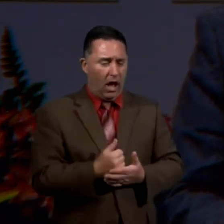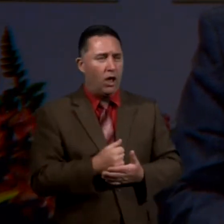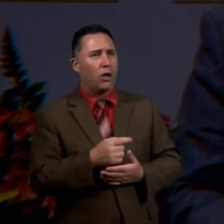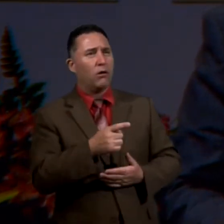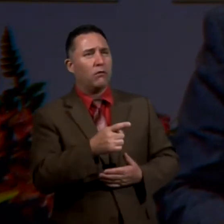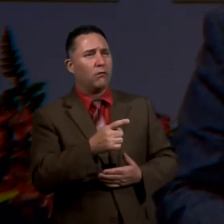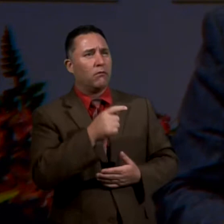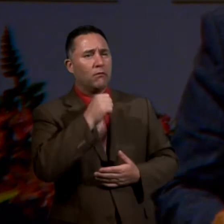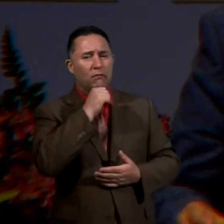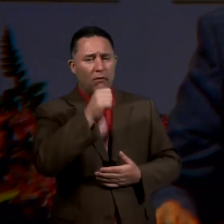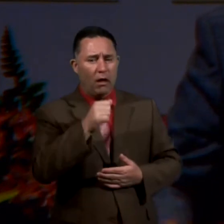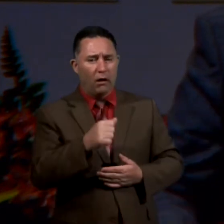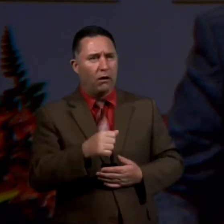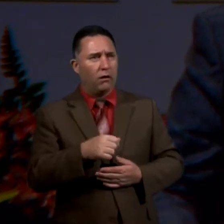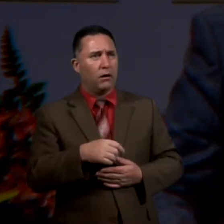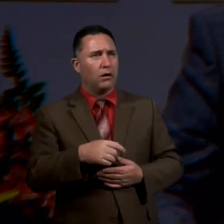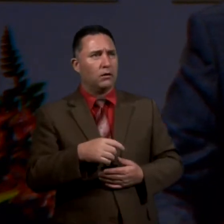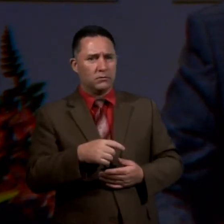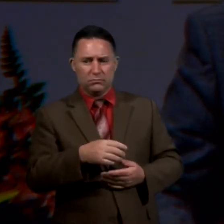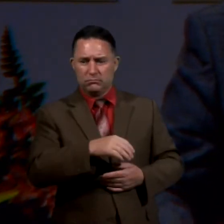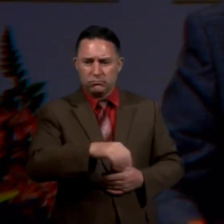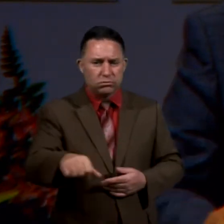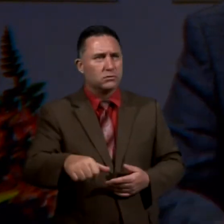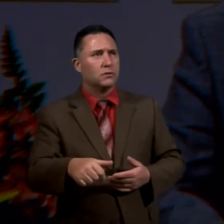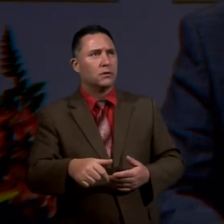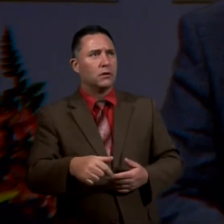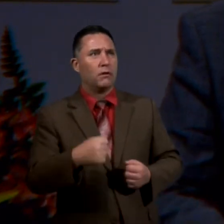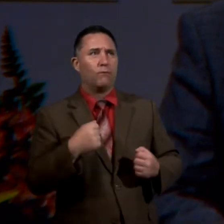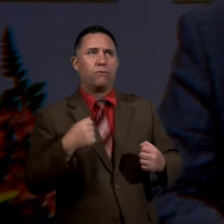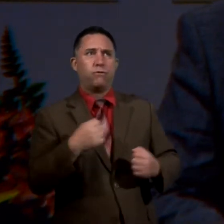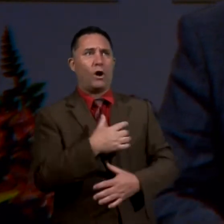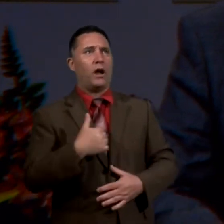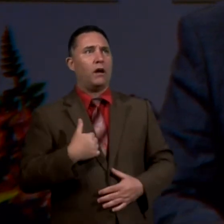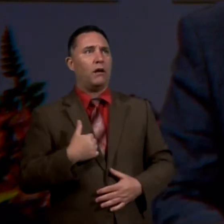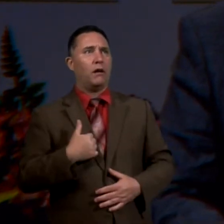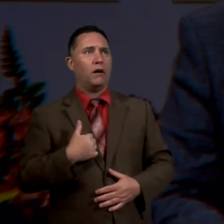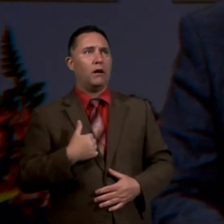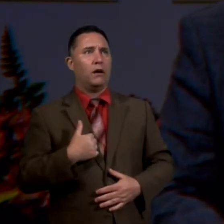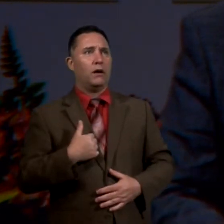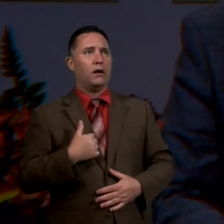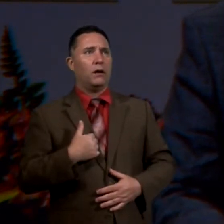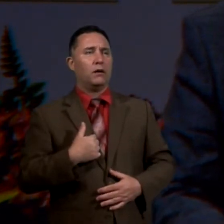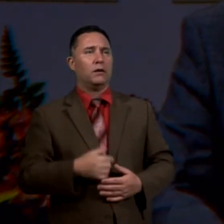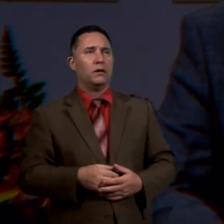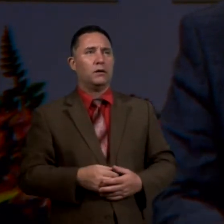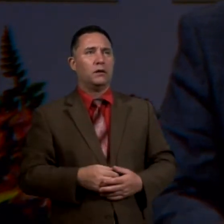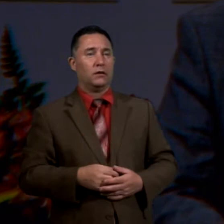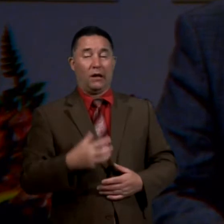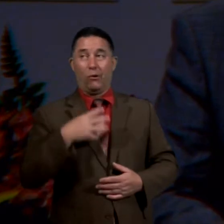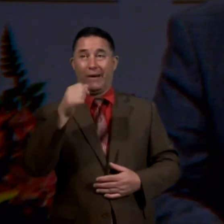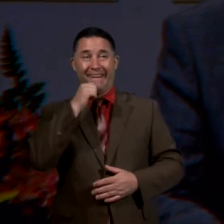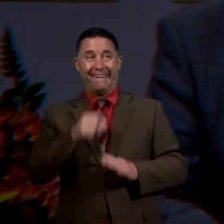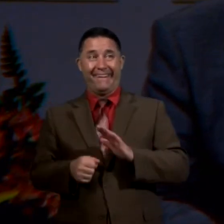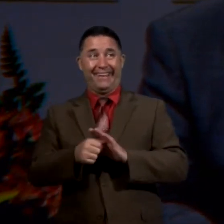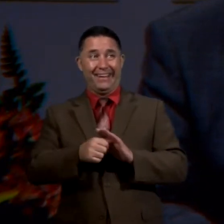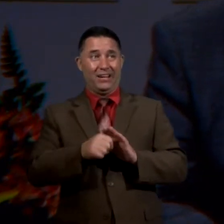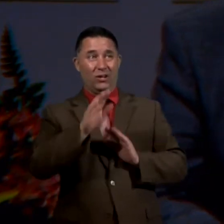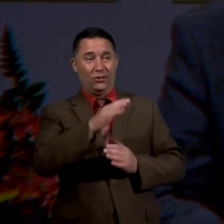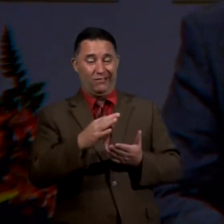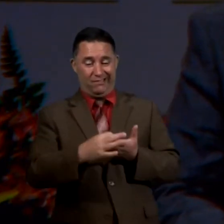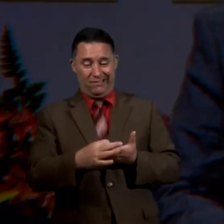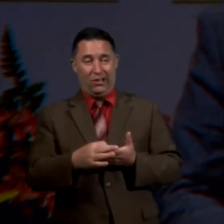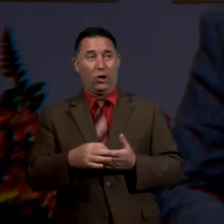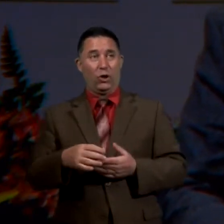thou hast not strawed. And I was afraid, and went and hid thy talent in the